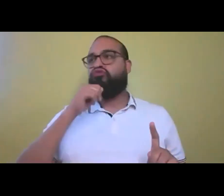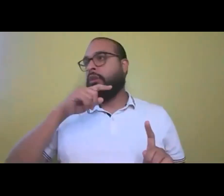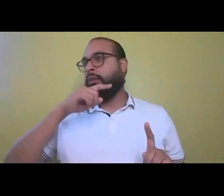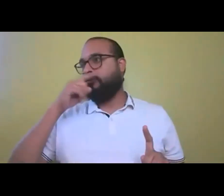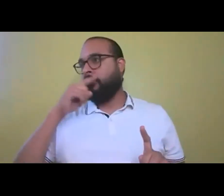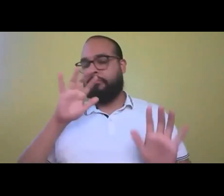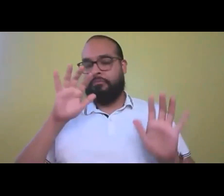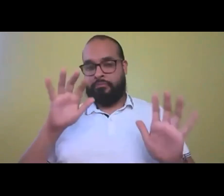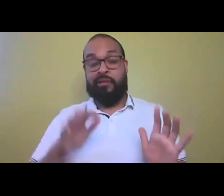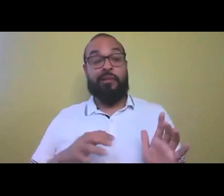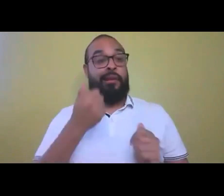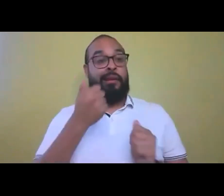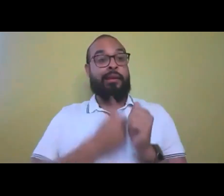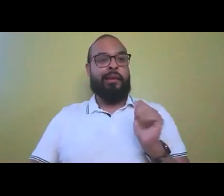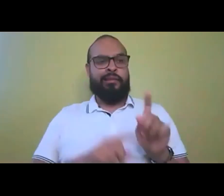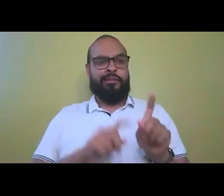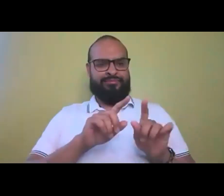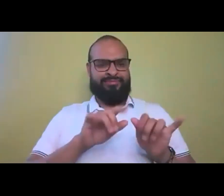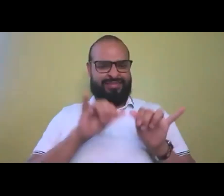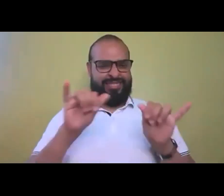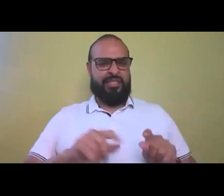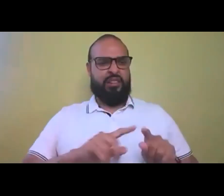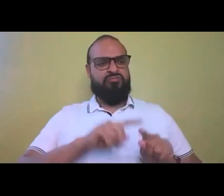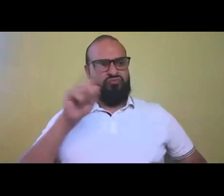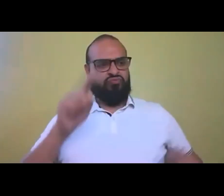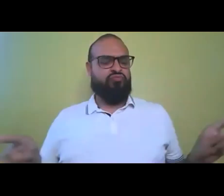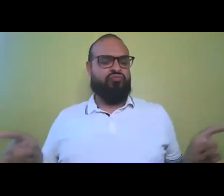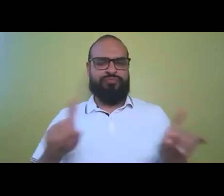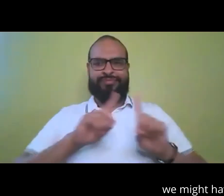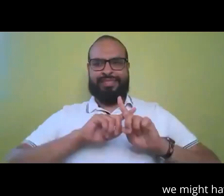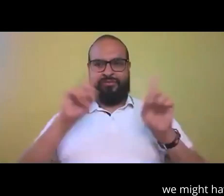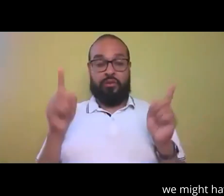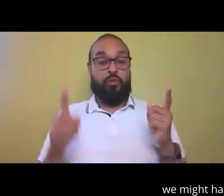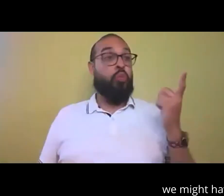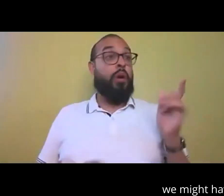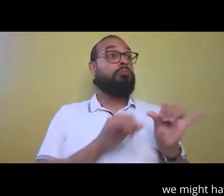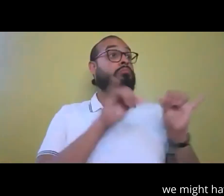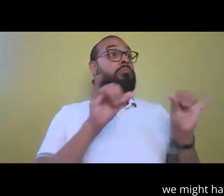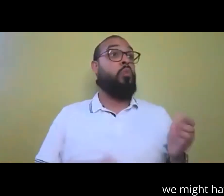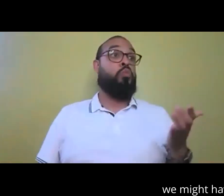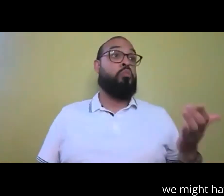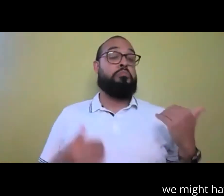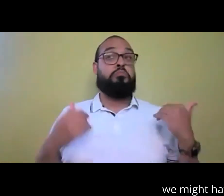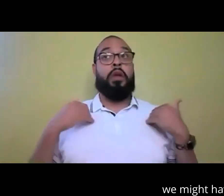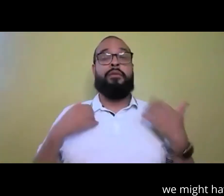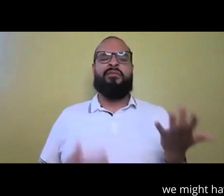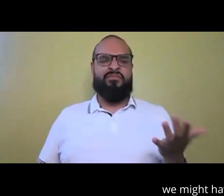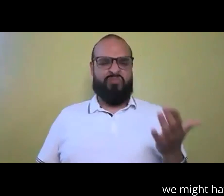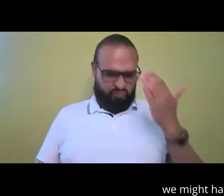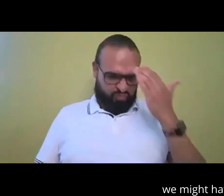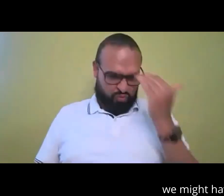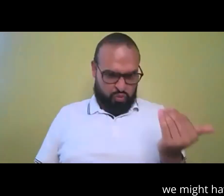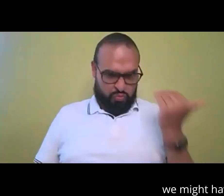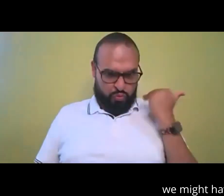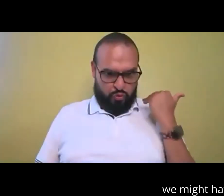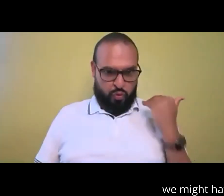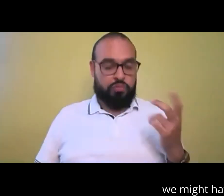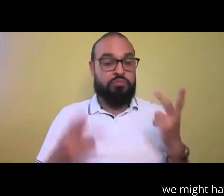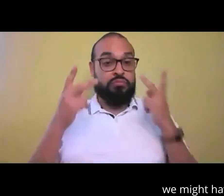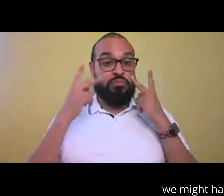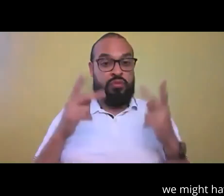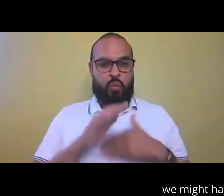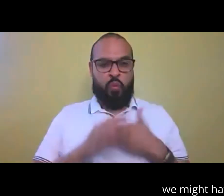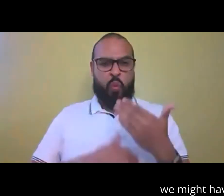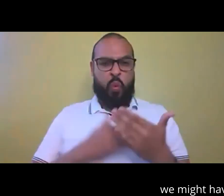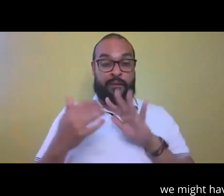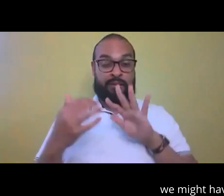is different. And so one system might, we might have, like we saw in the all of the